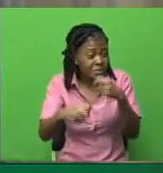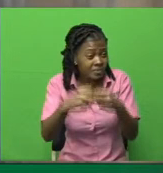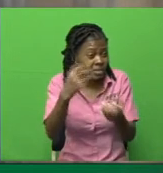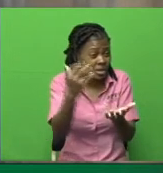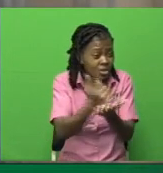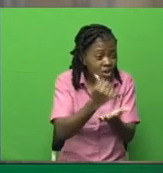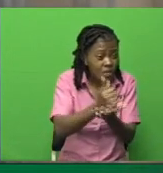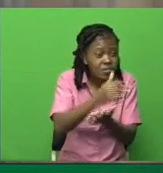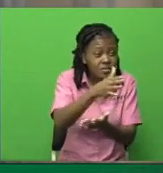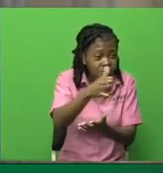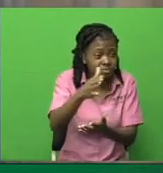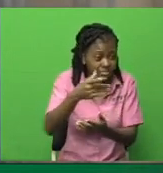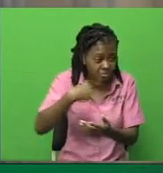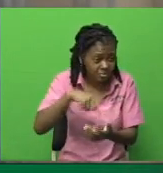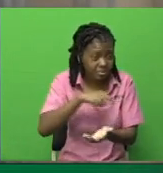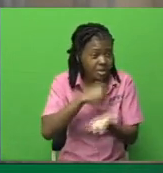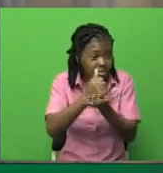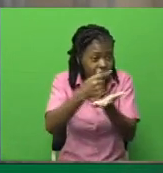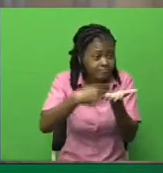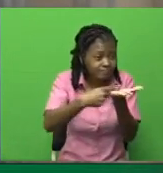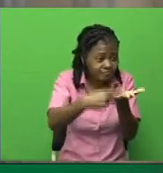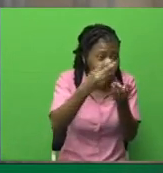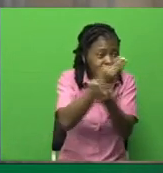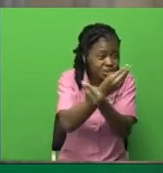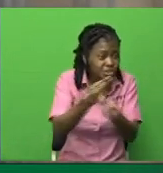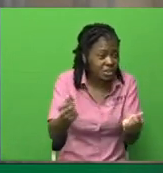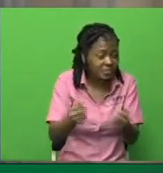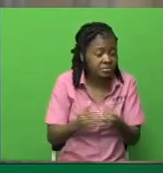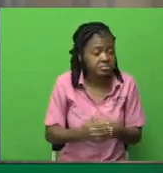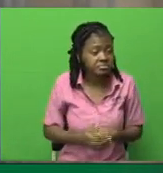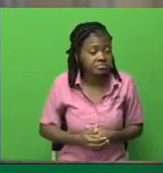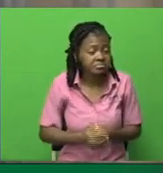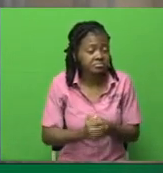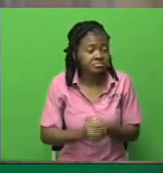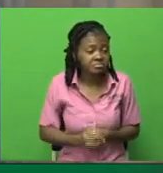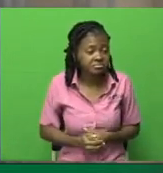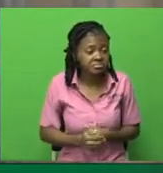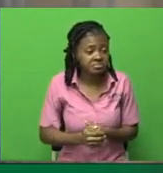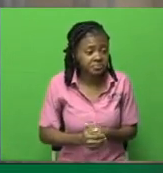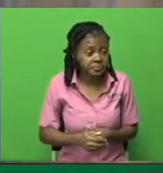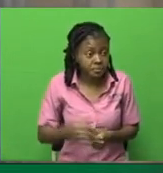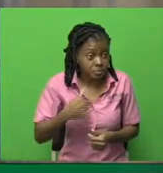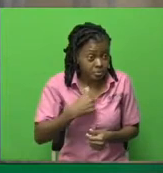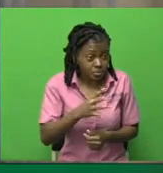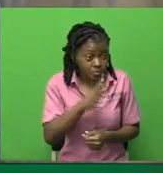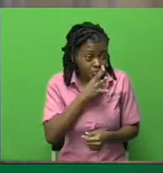in the labor sector speak of the Betrayal of a decision